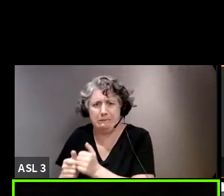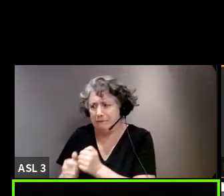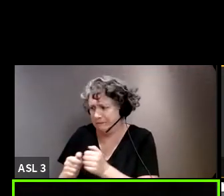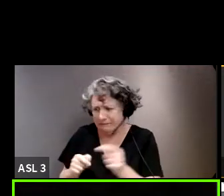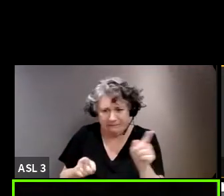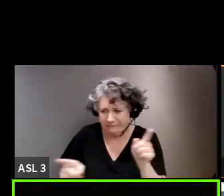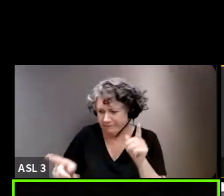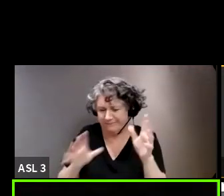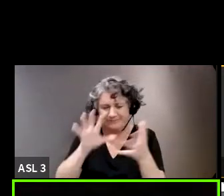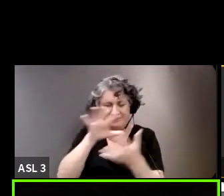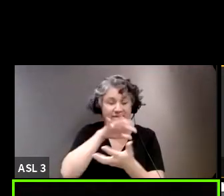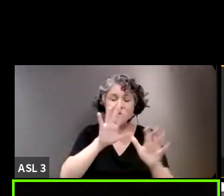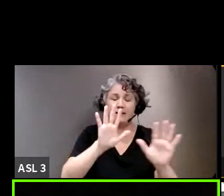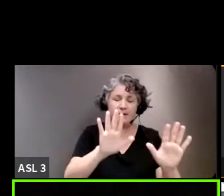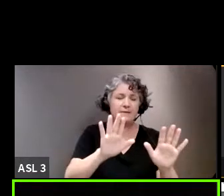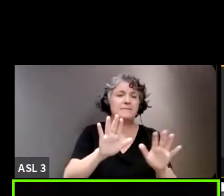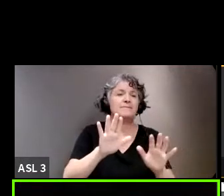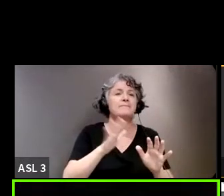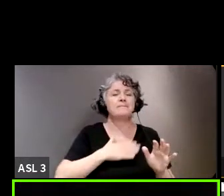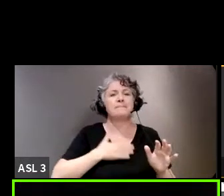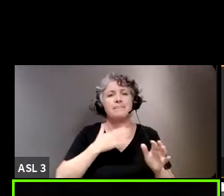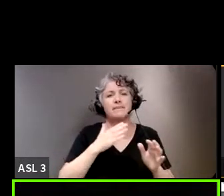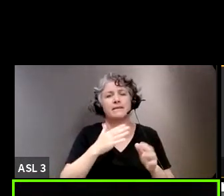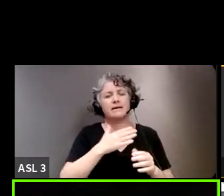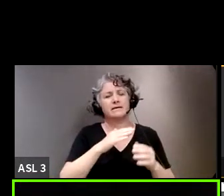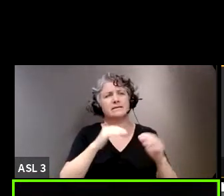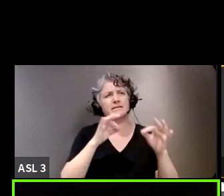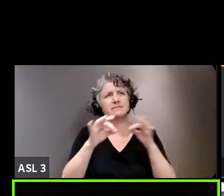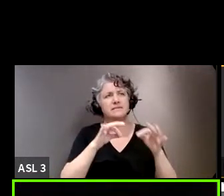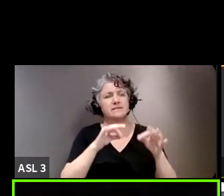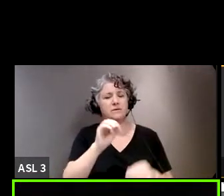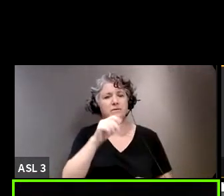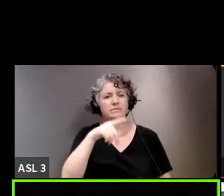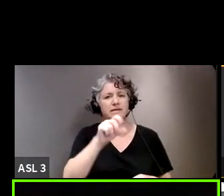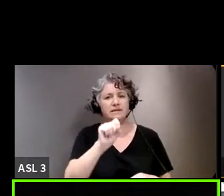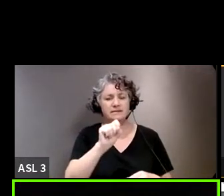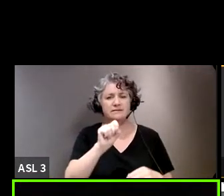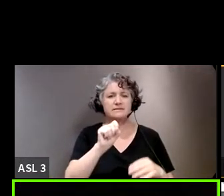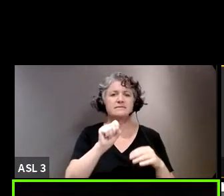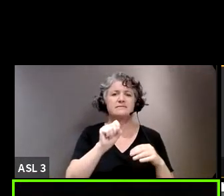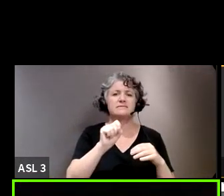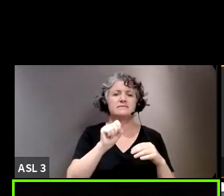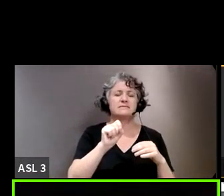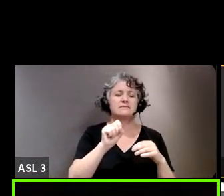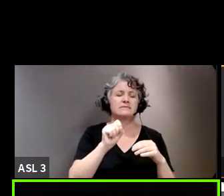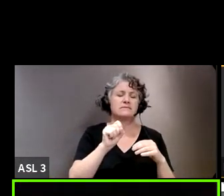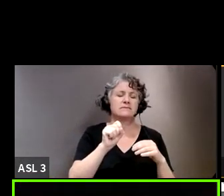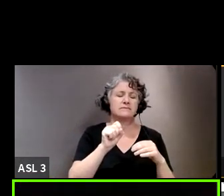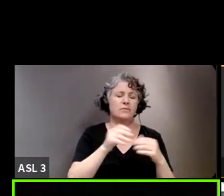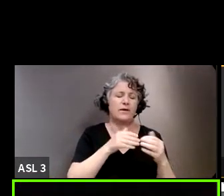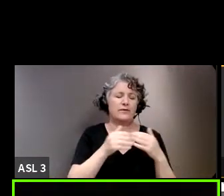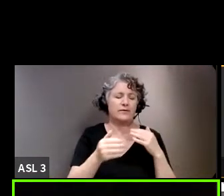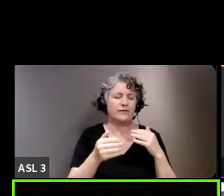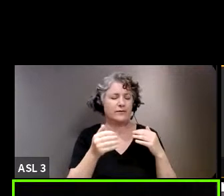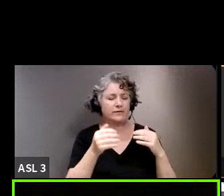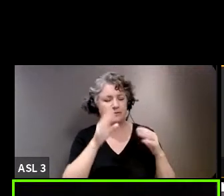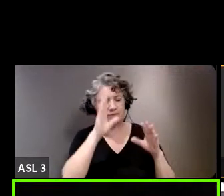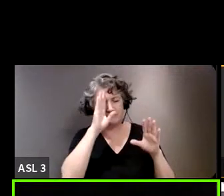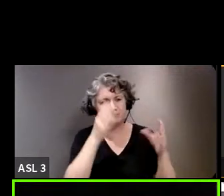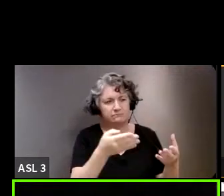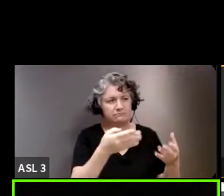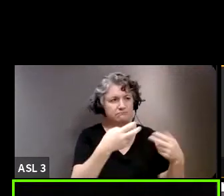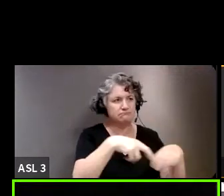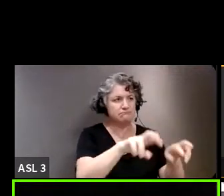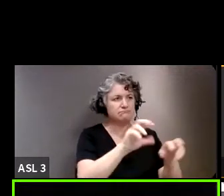messages coming in was explain how the ops considers whether to civilianize or outsource positions or services i know chief you were